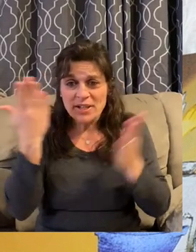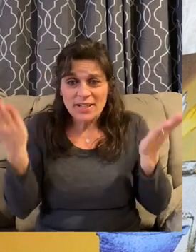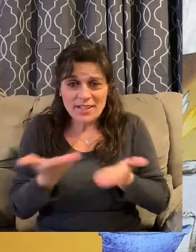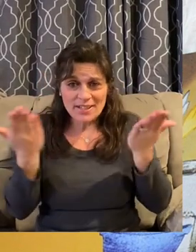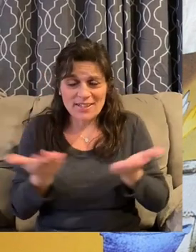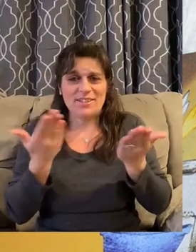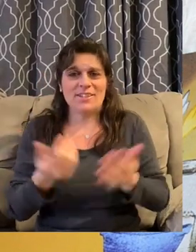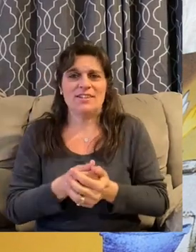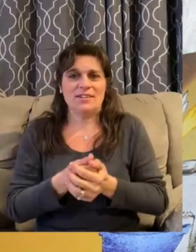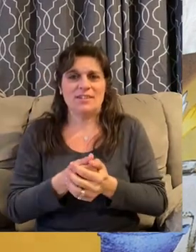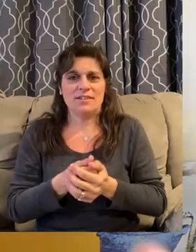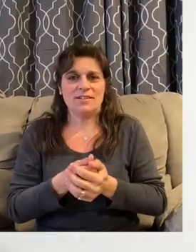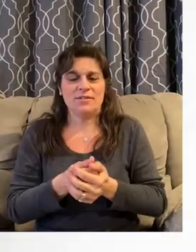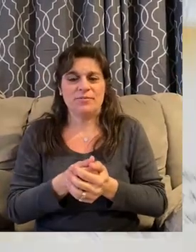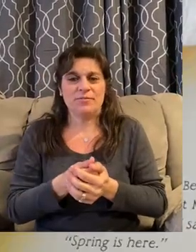here.